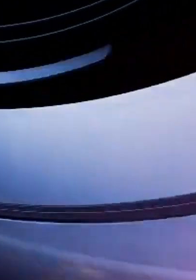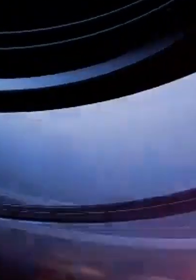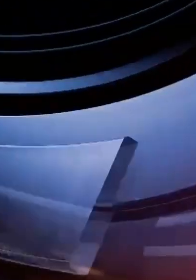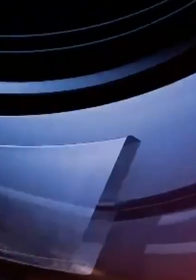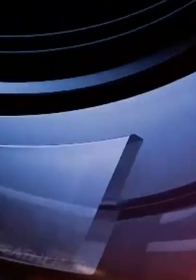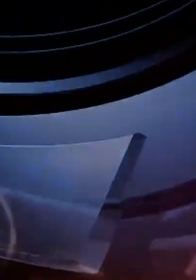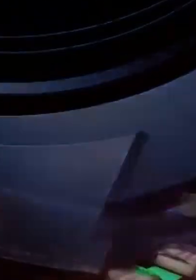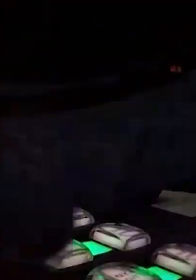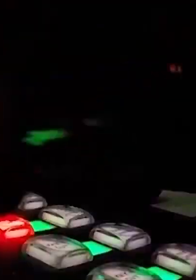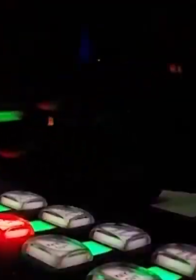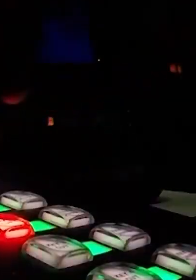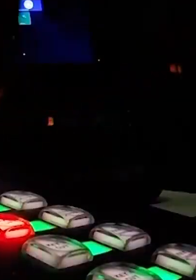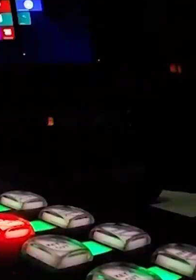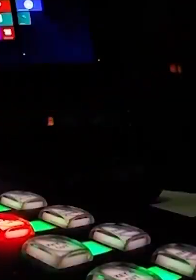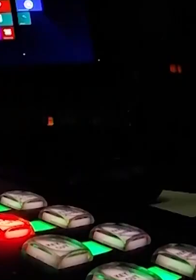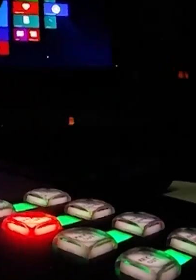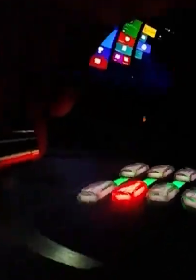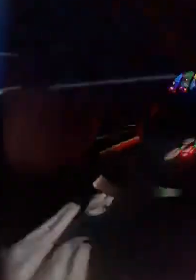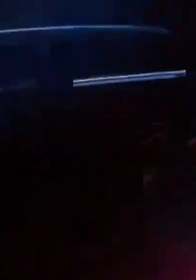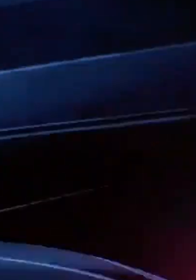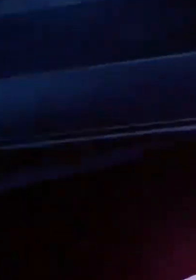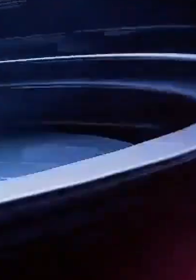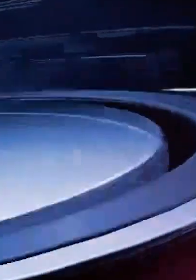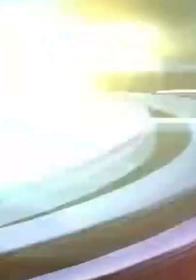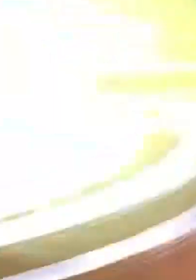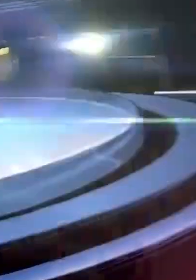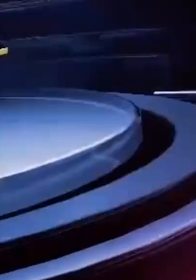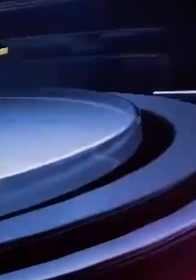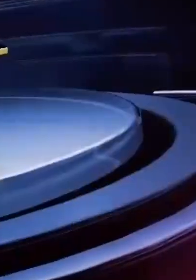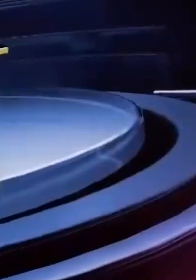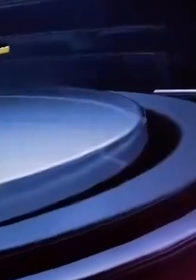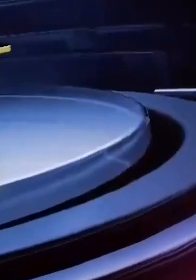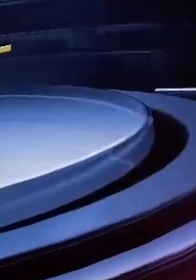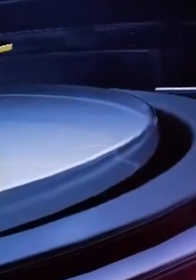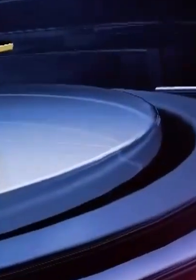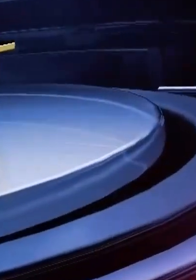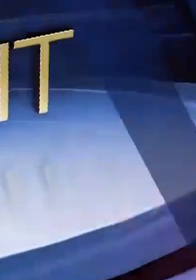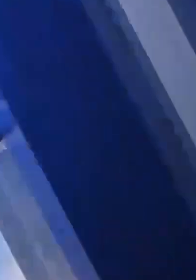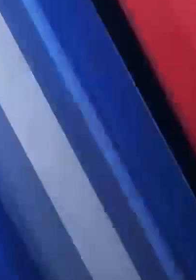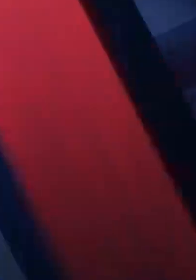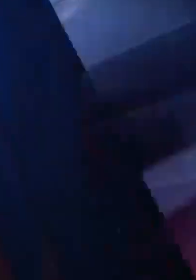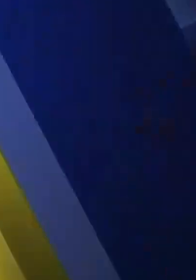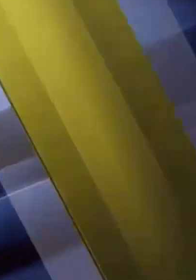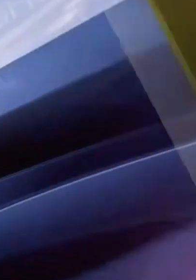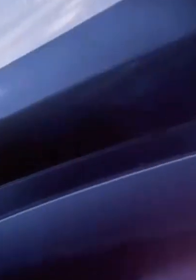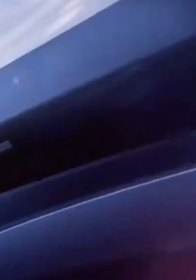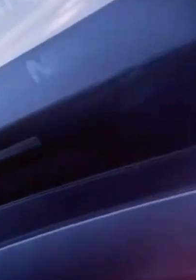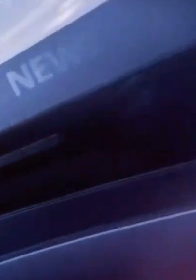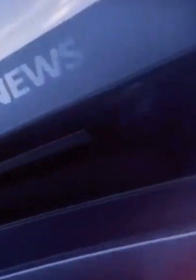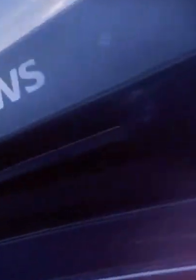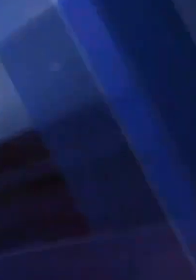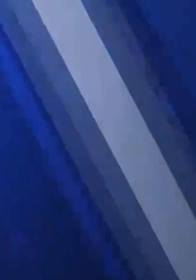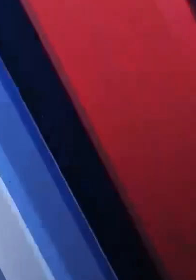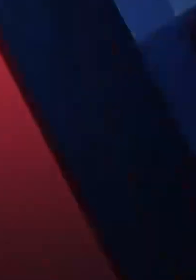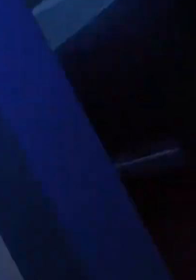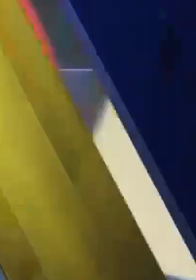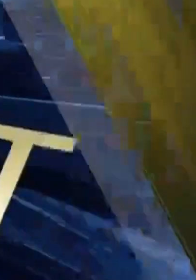Broadcasting from our studios in the Pine St. Michael, this is CBC NewsNight, starting now.